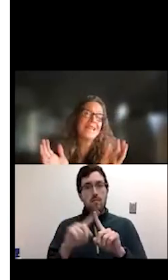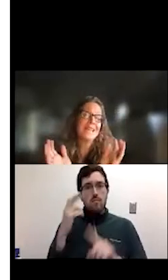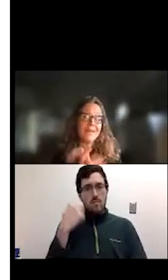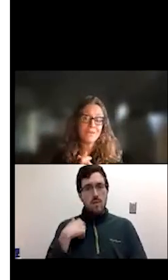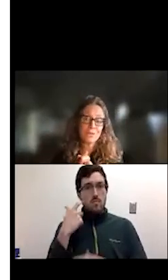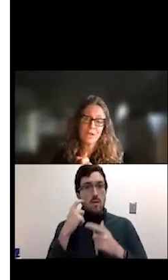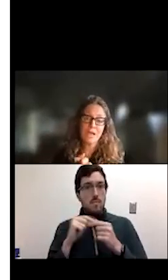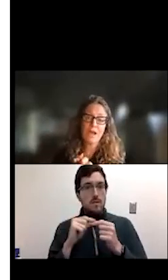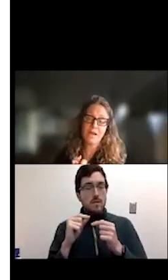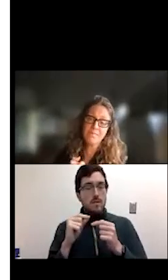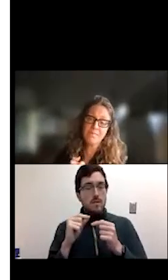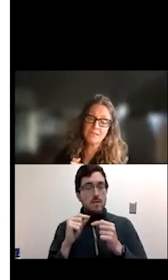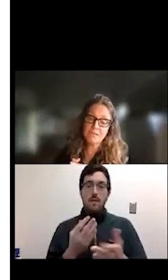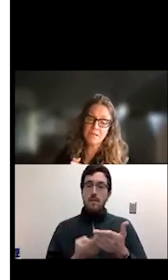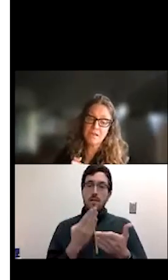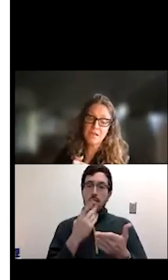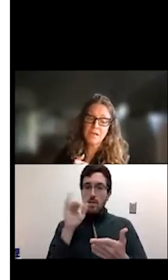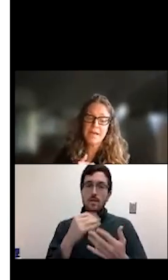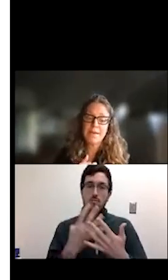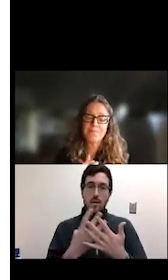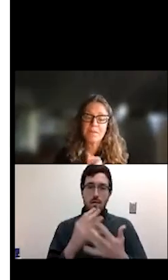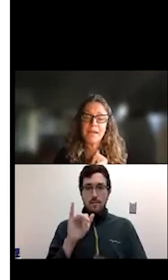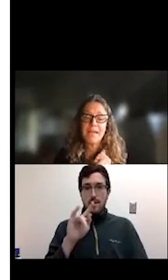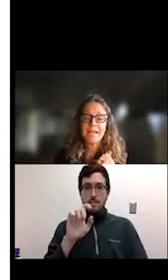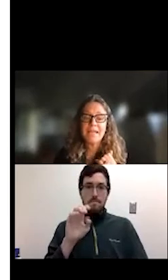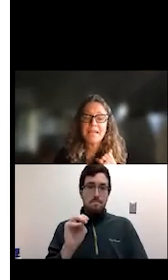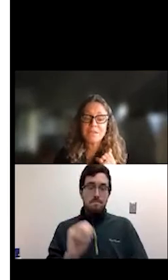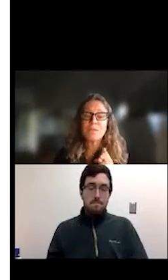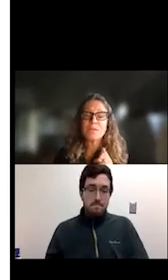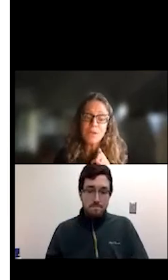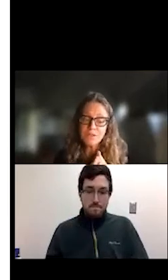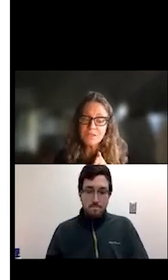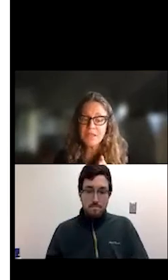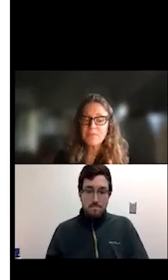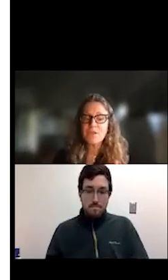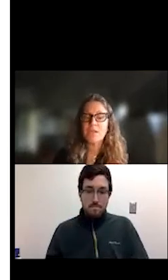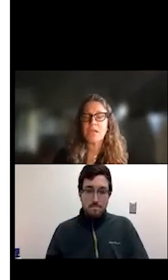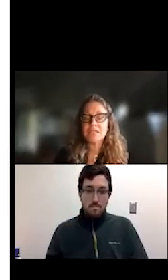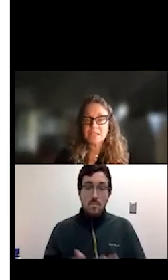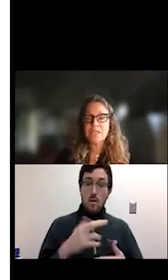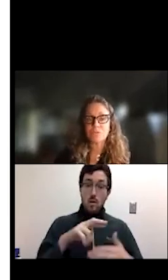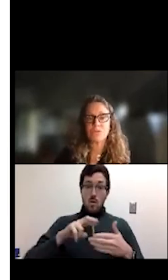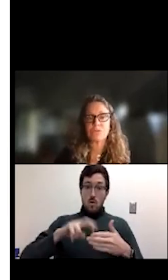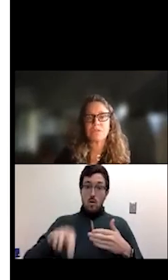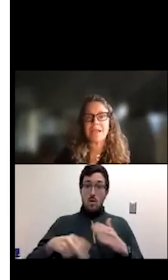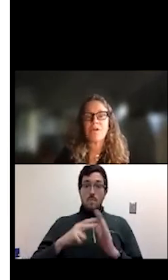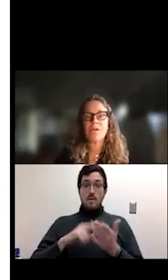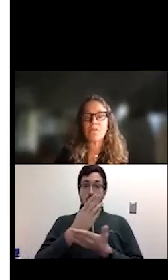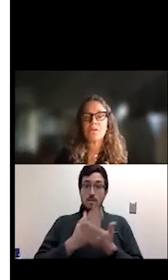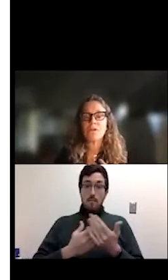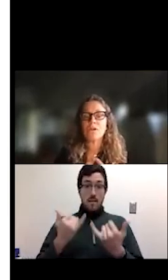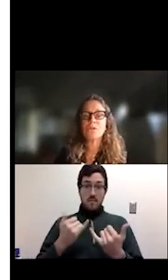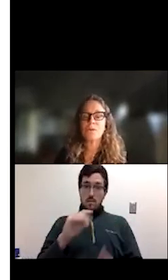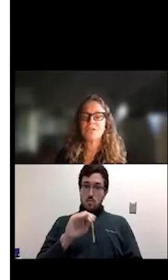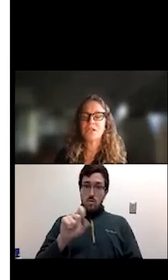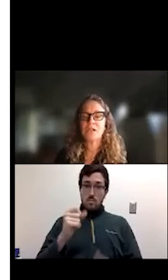around the validity of the screening items. But as a result, some of the existing tools